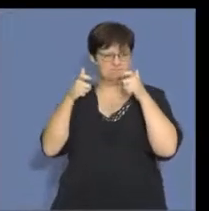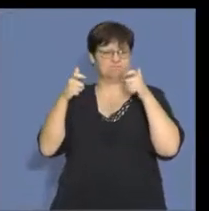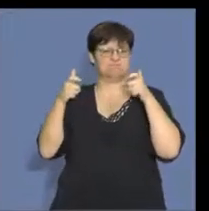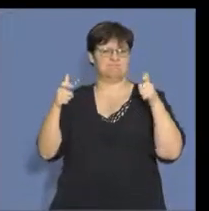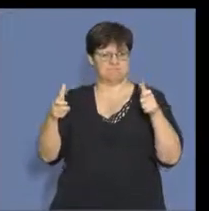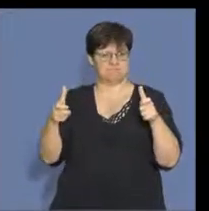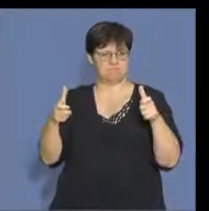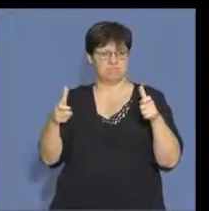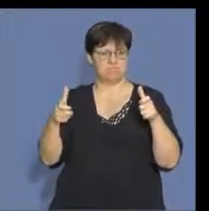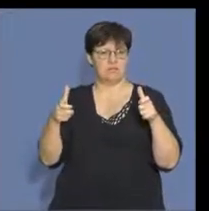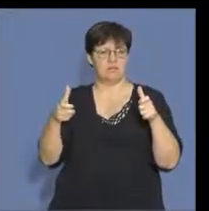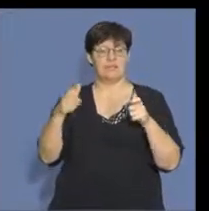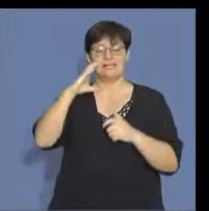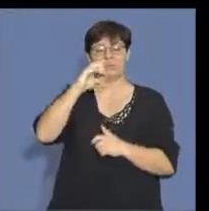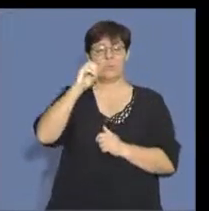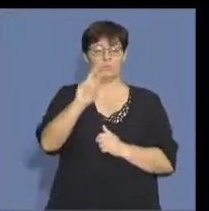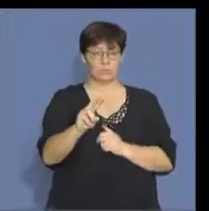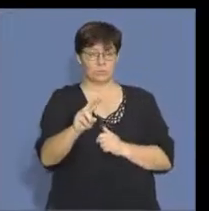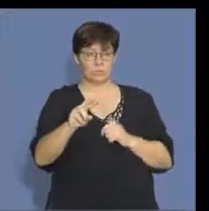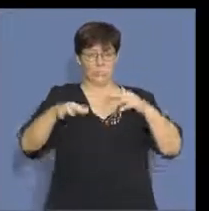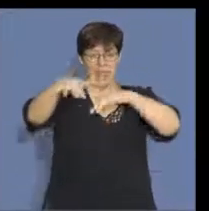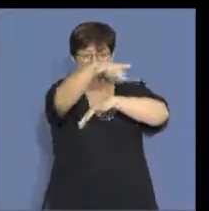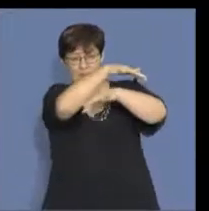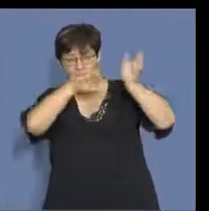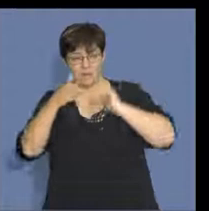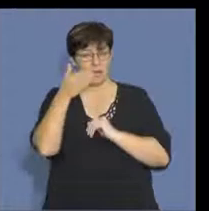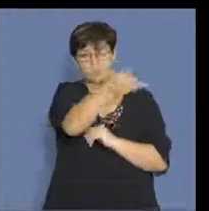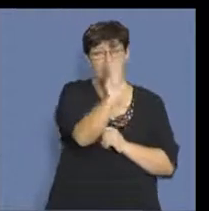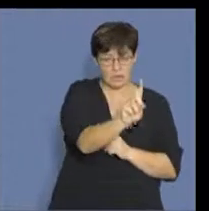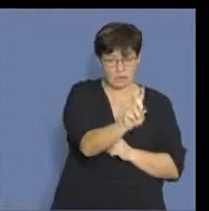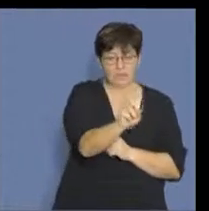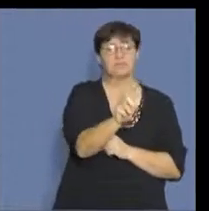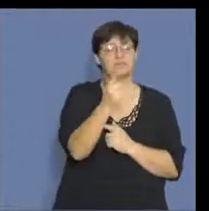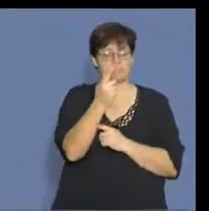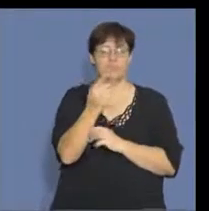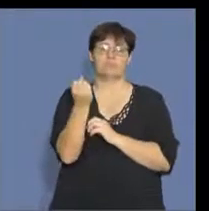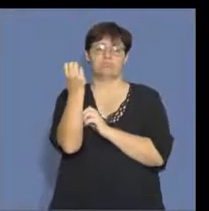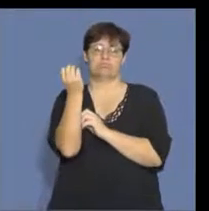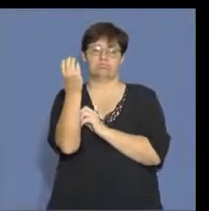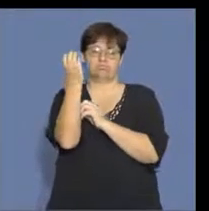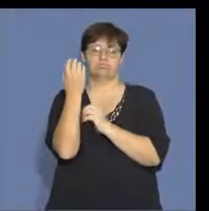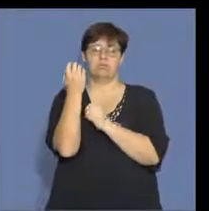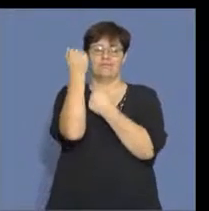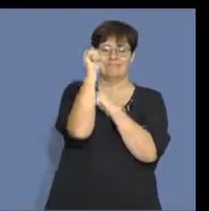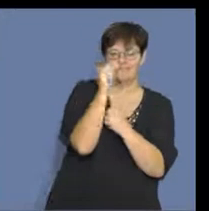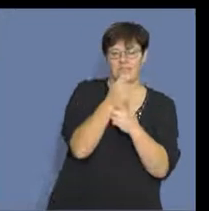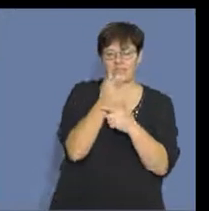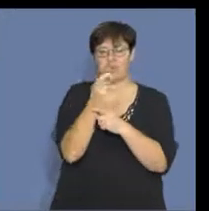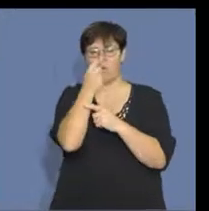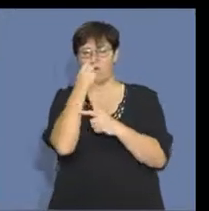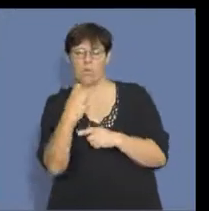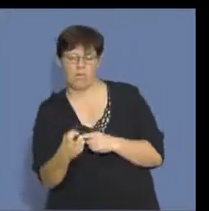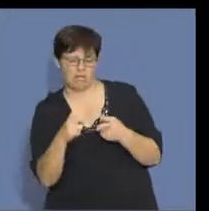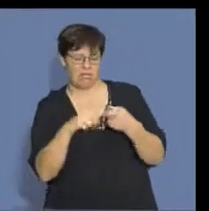that contributes the presence of carbon dioxide in the atmosphere is the release of carbon dioxide from fossil fuels. Fossil